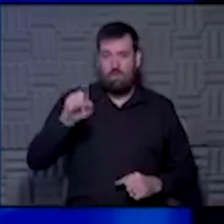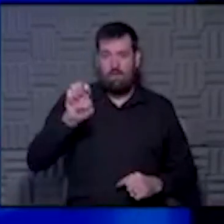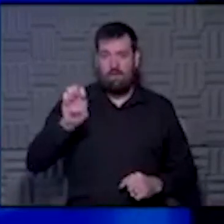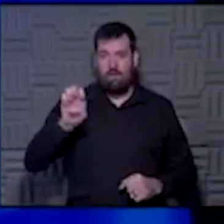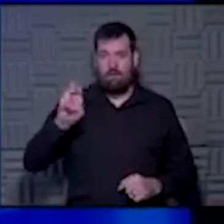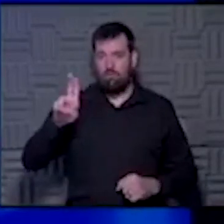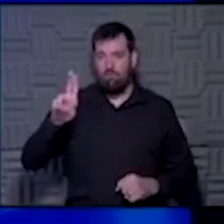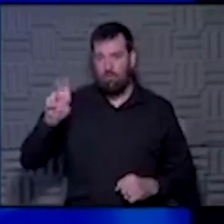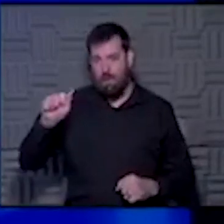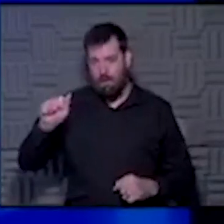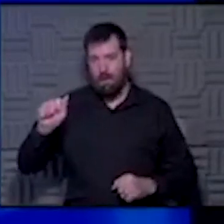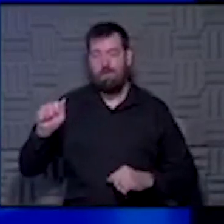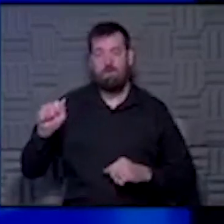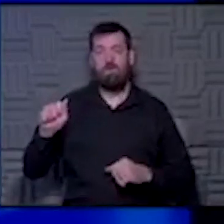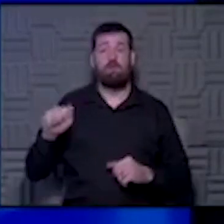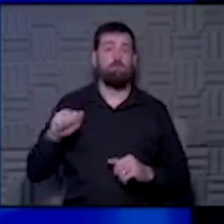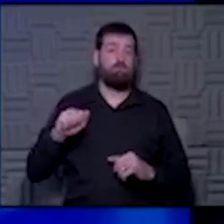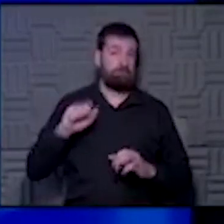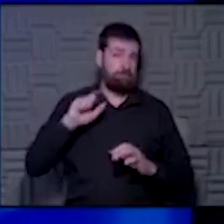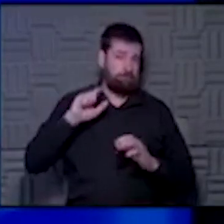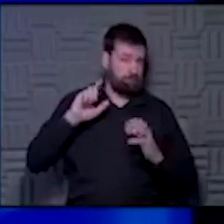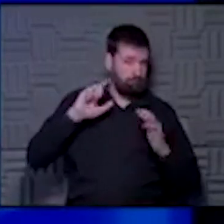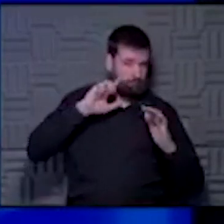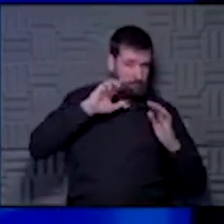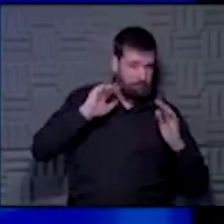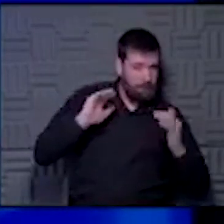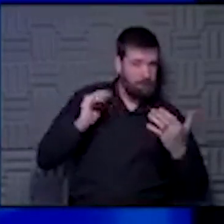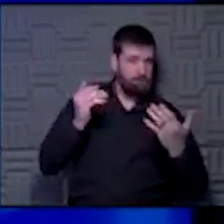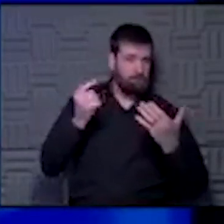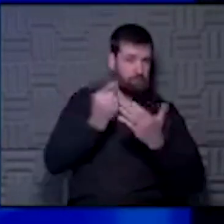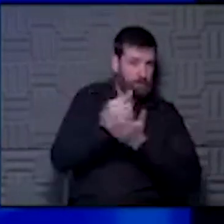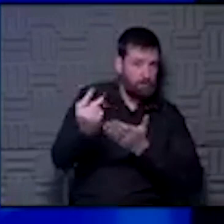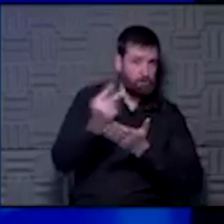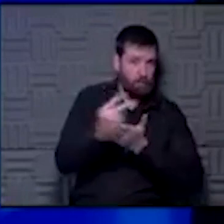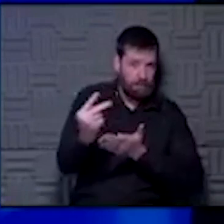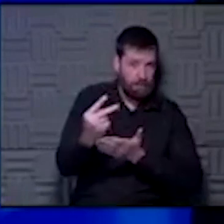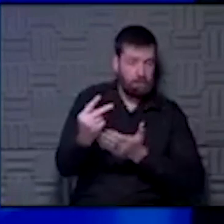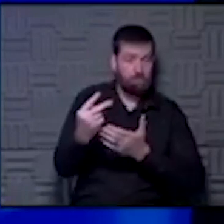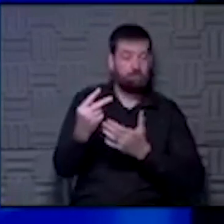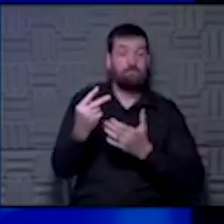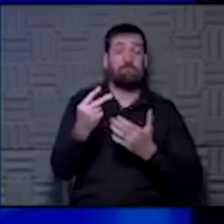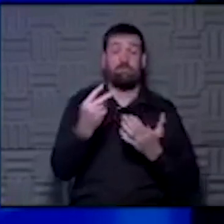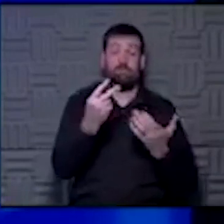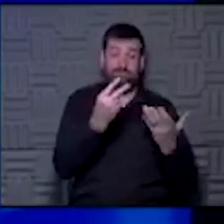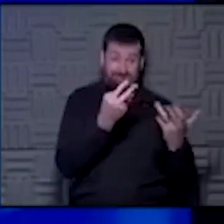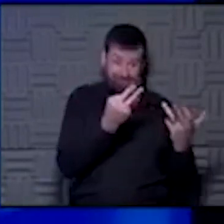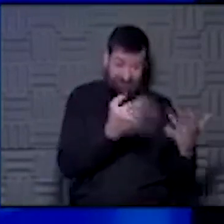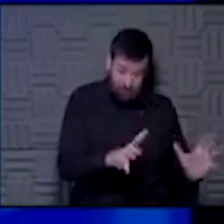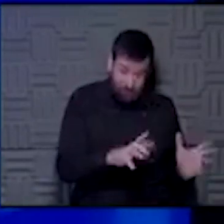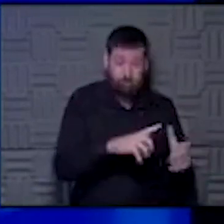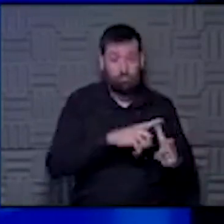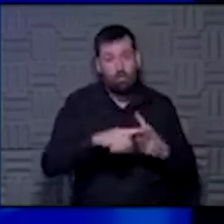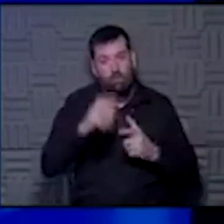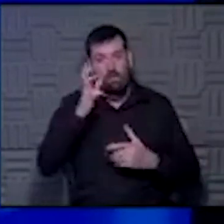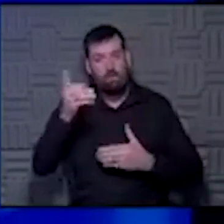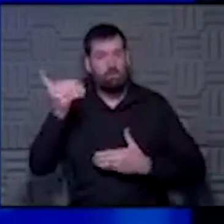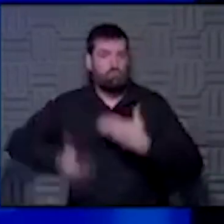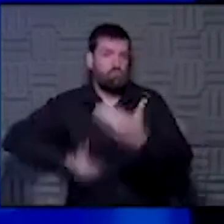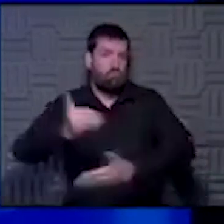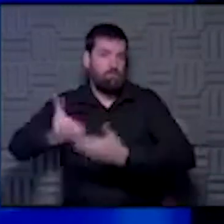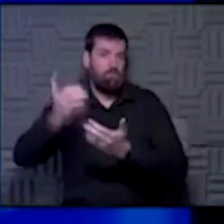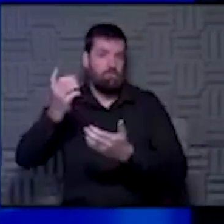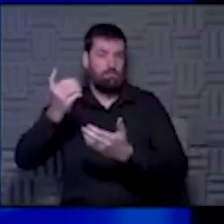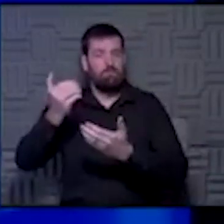will be happening ideally in the next week or two. There'll then be an approval process for the EUA to